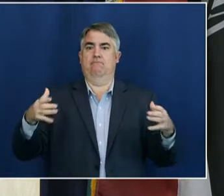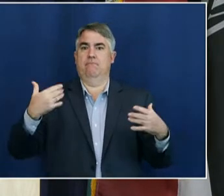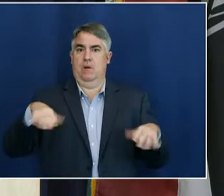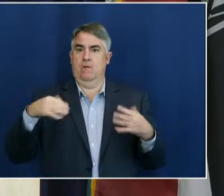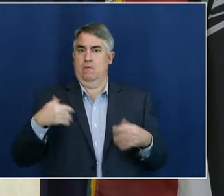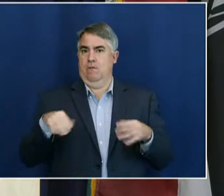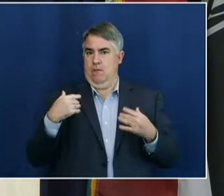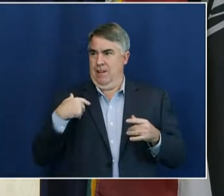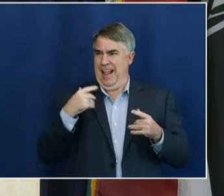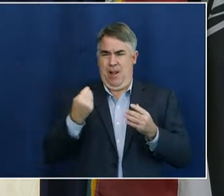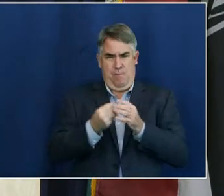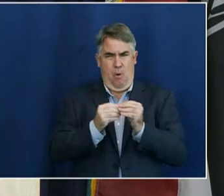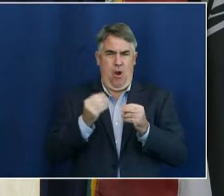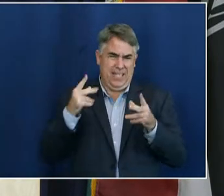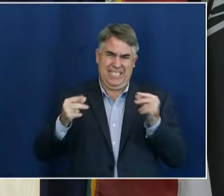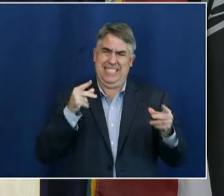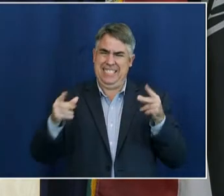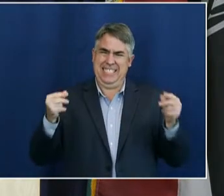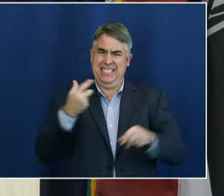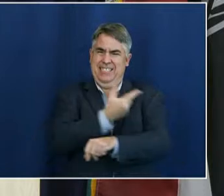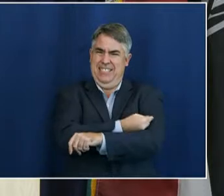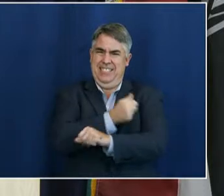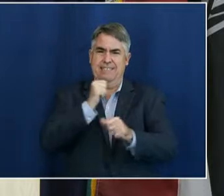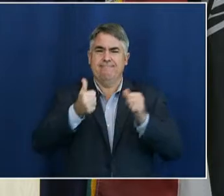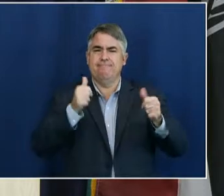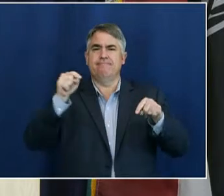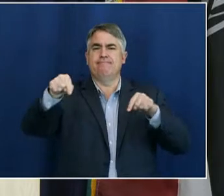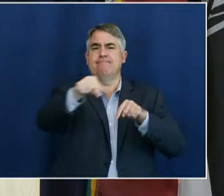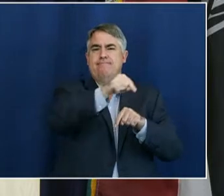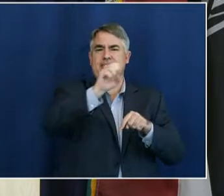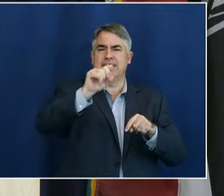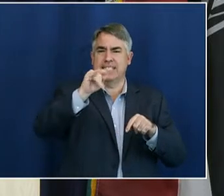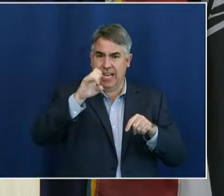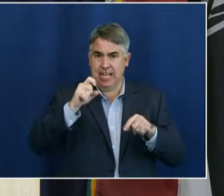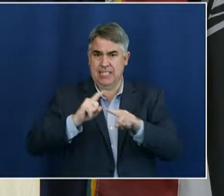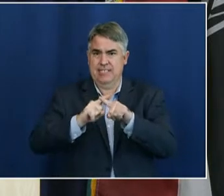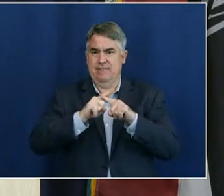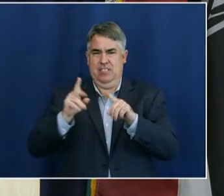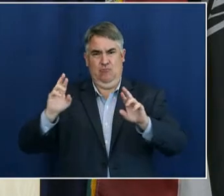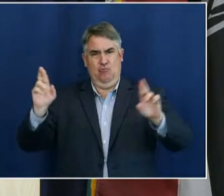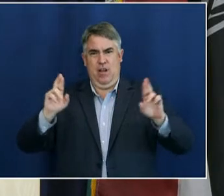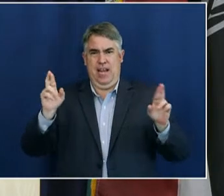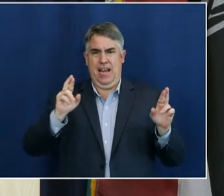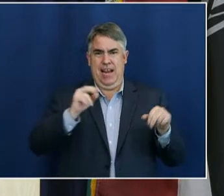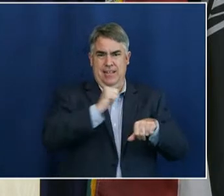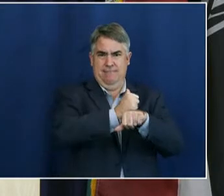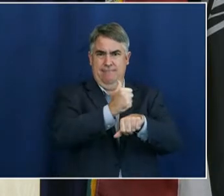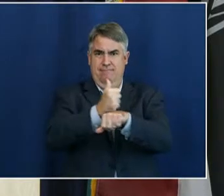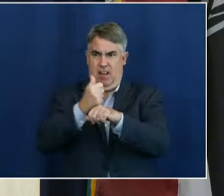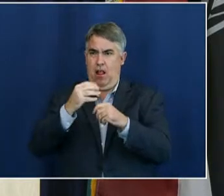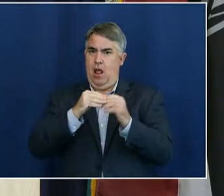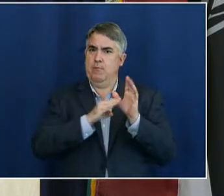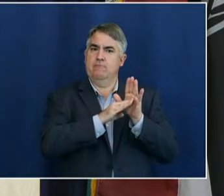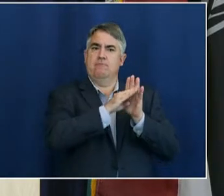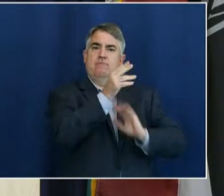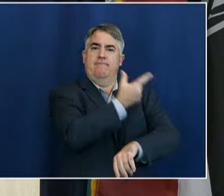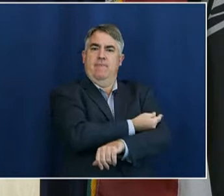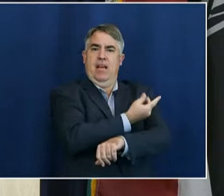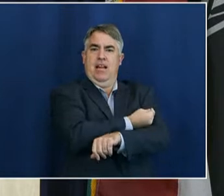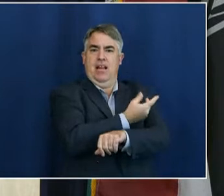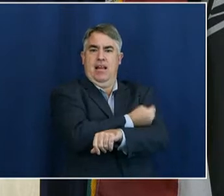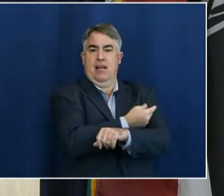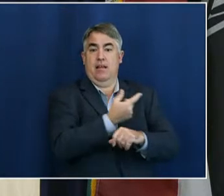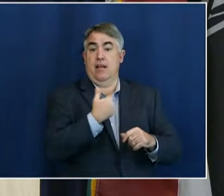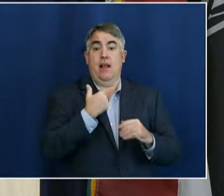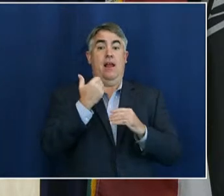possible. In large part, our abilities to have sustained and significant increases is limited by the availability of vaccines, but